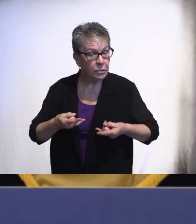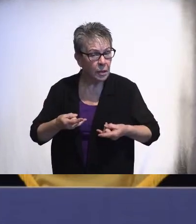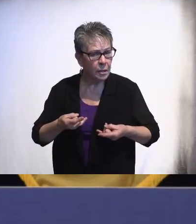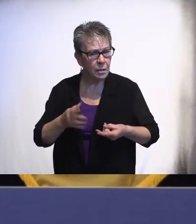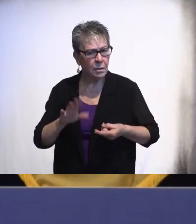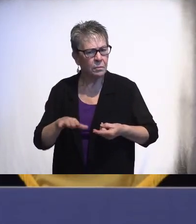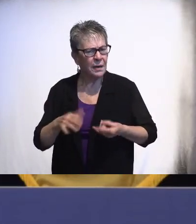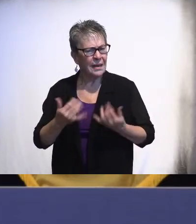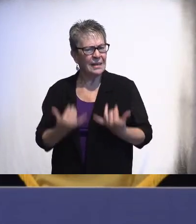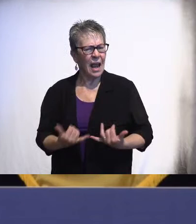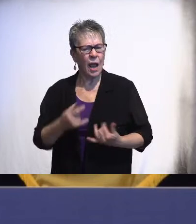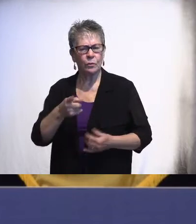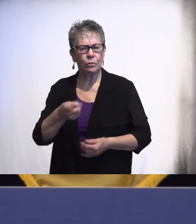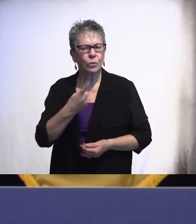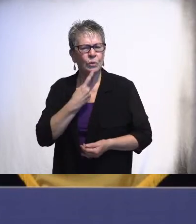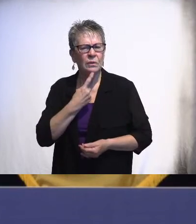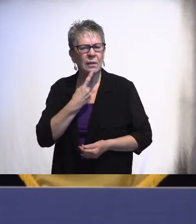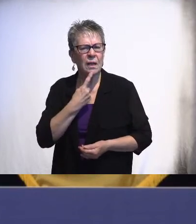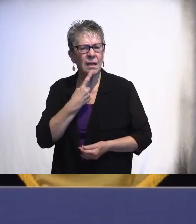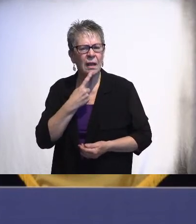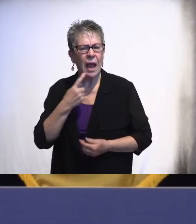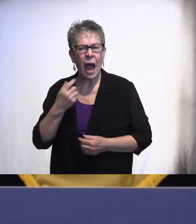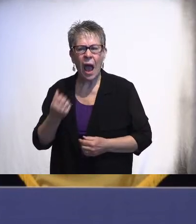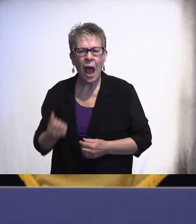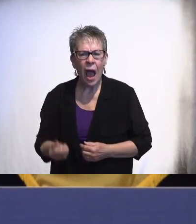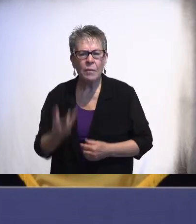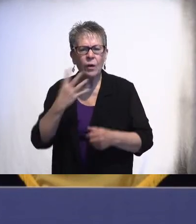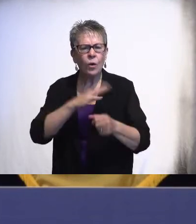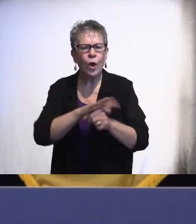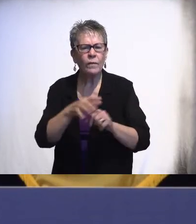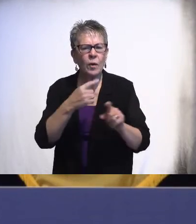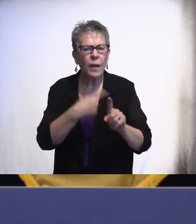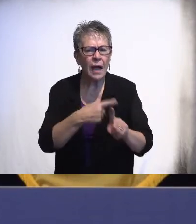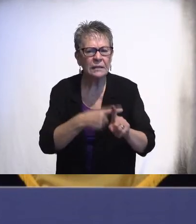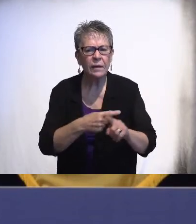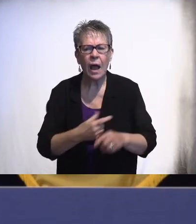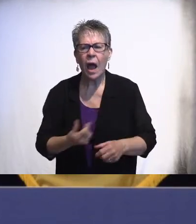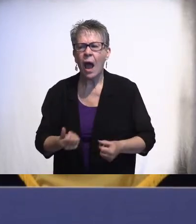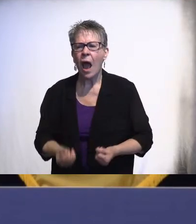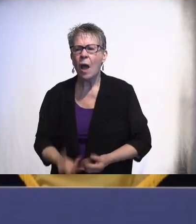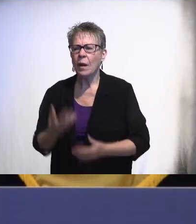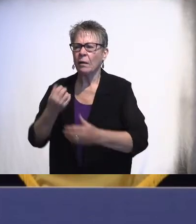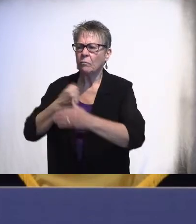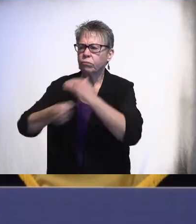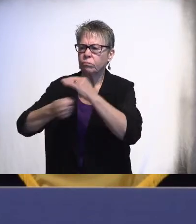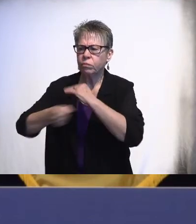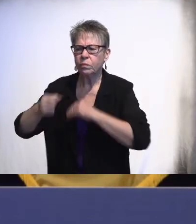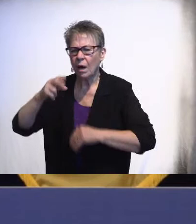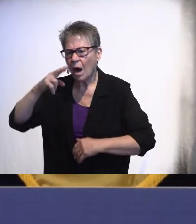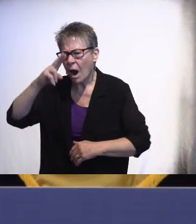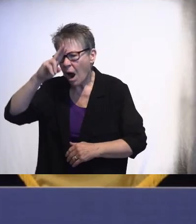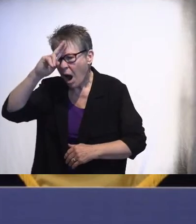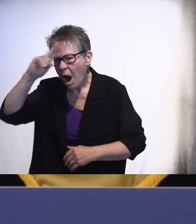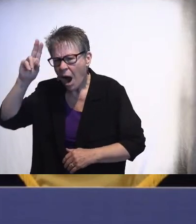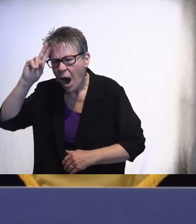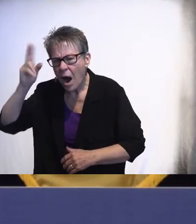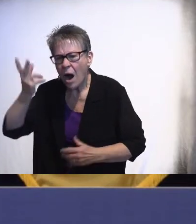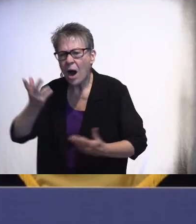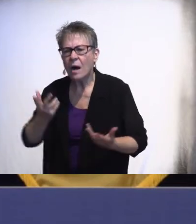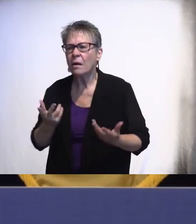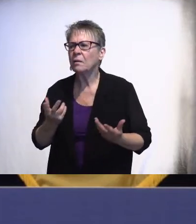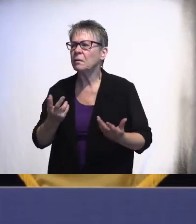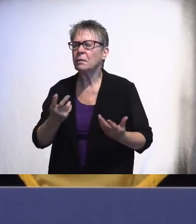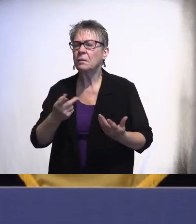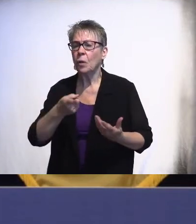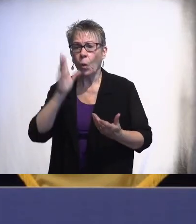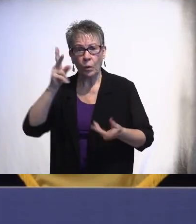you change your metrics on when to lift the school mask mandate? And was it before or after legislators, including members of your own party,